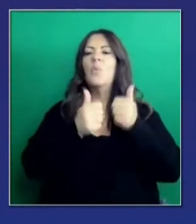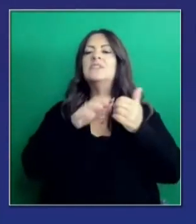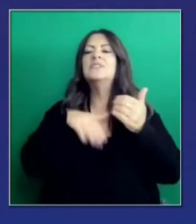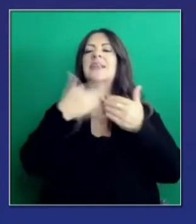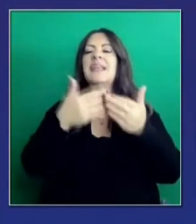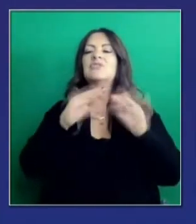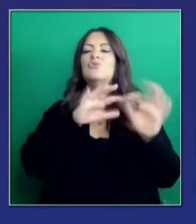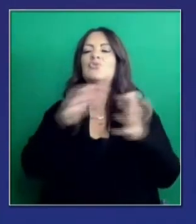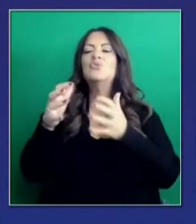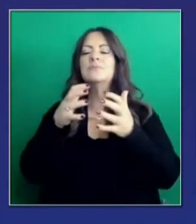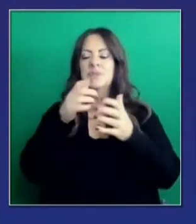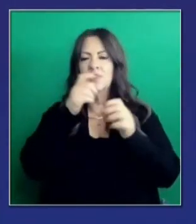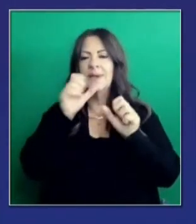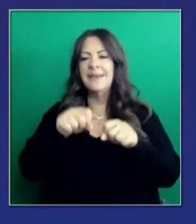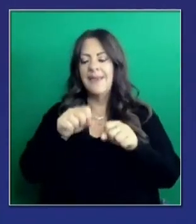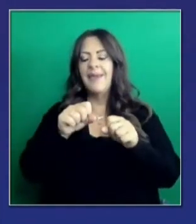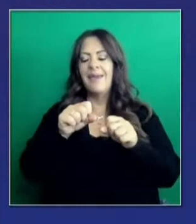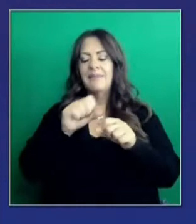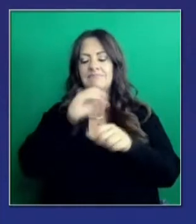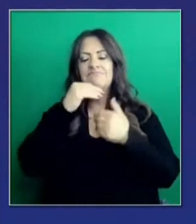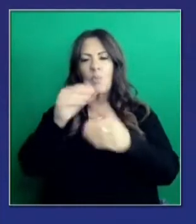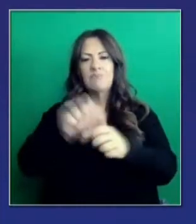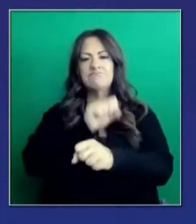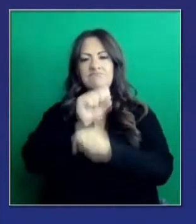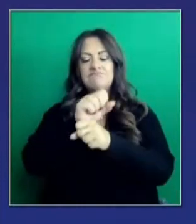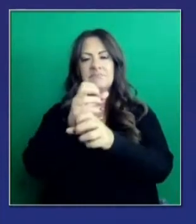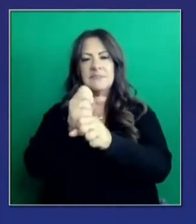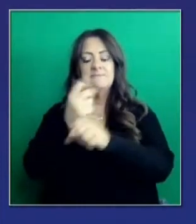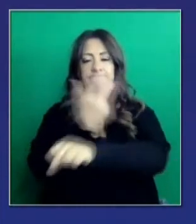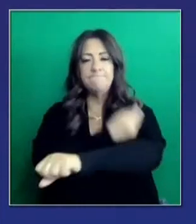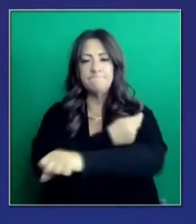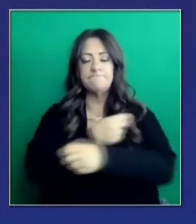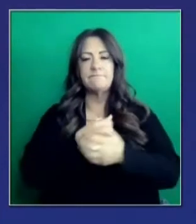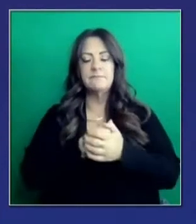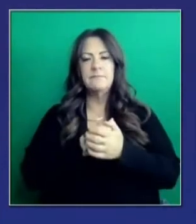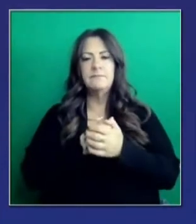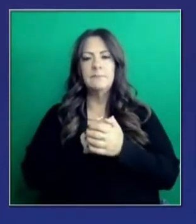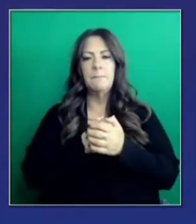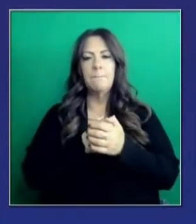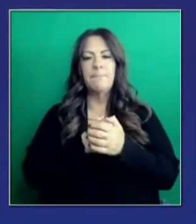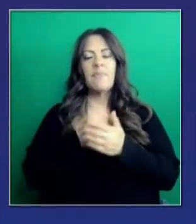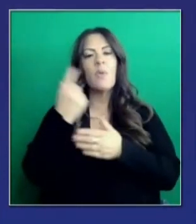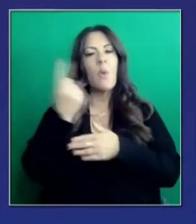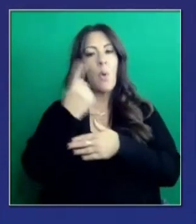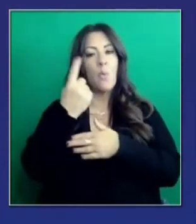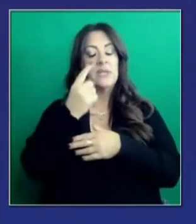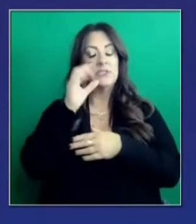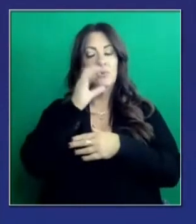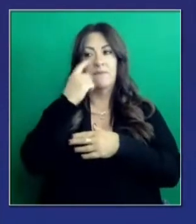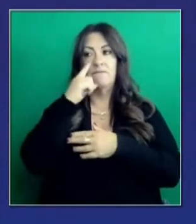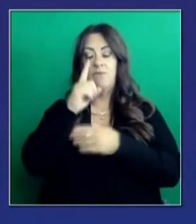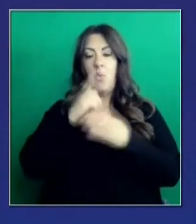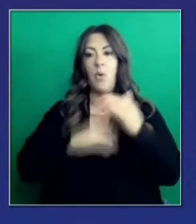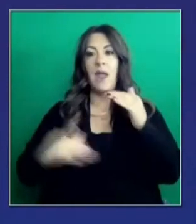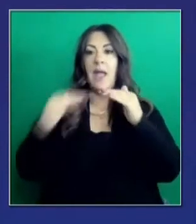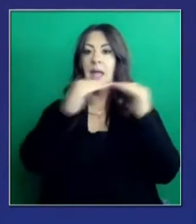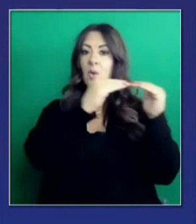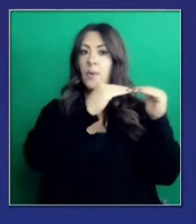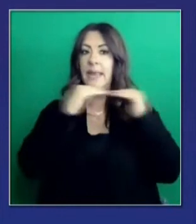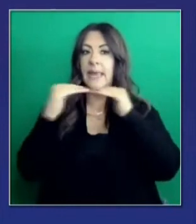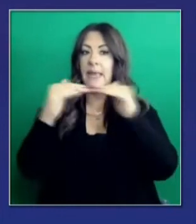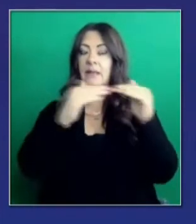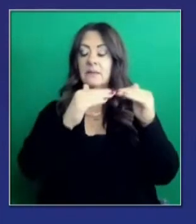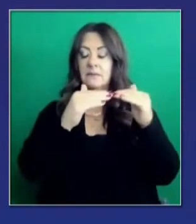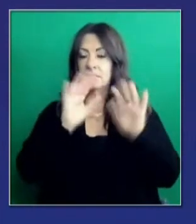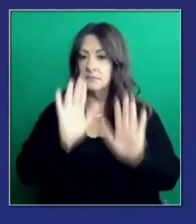impacted communities much more expeditiously. With the framework always on equity, we're not losing sight of any of those fundamentals,